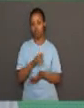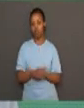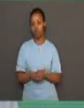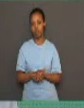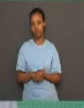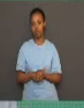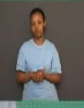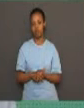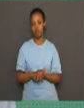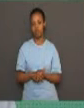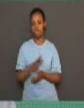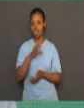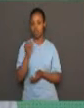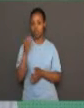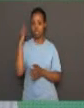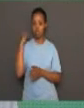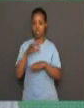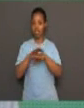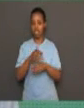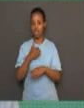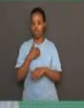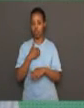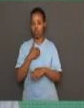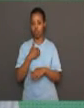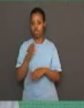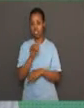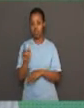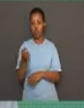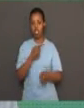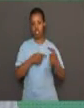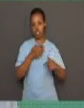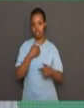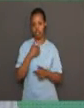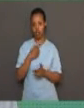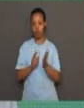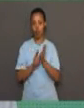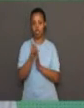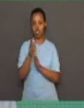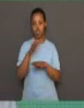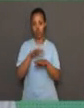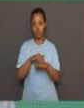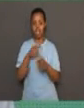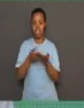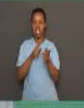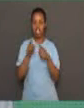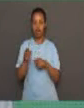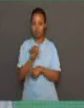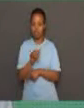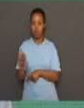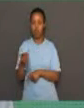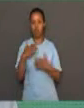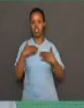The developing vertebrates have similar genes, which determine the basic body